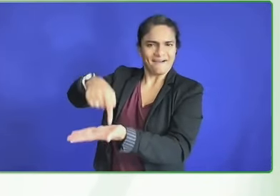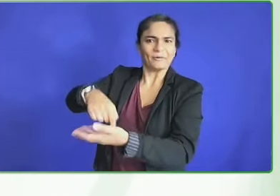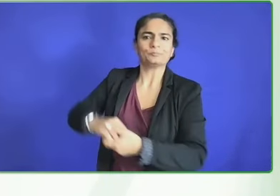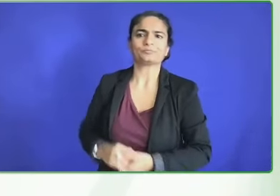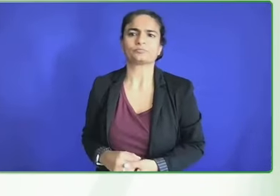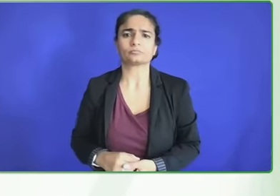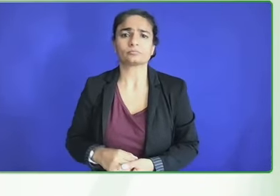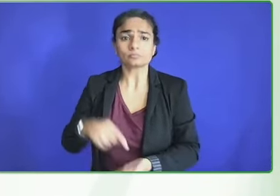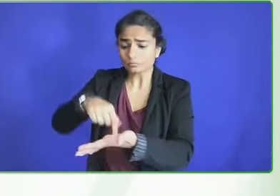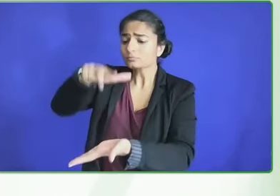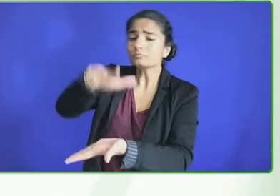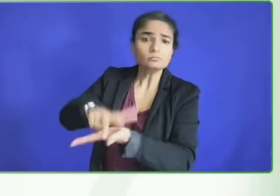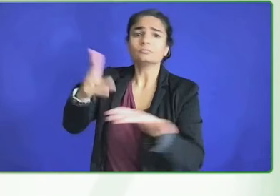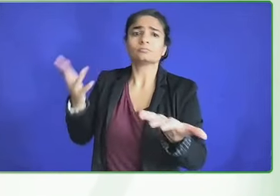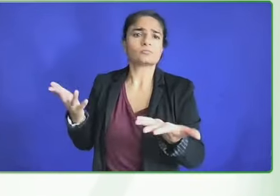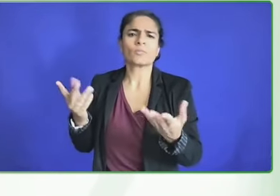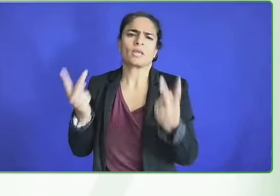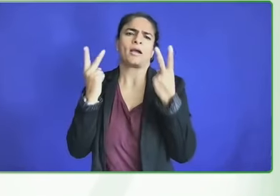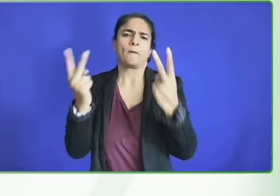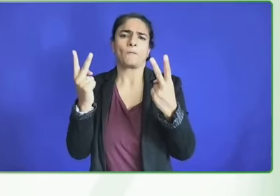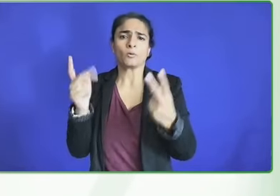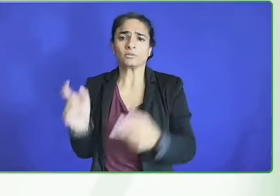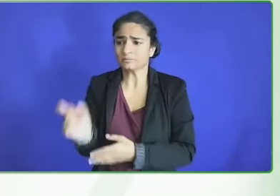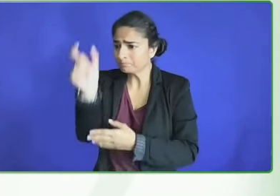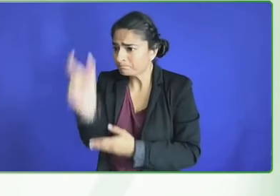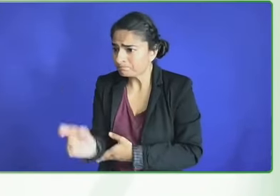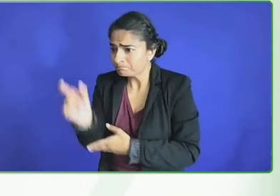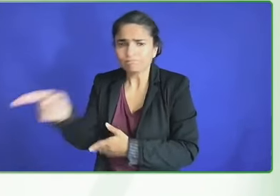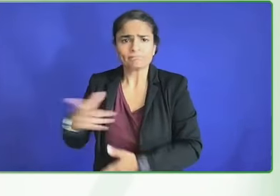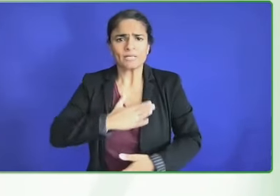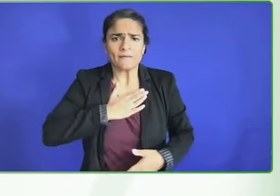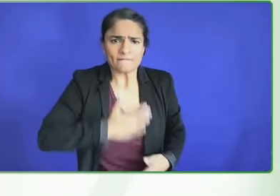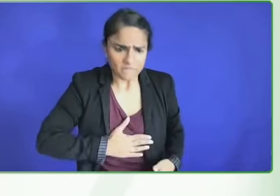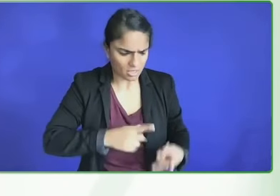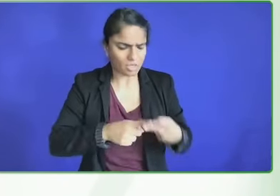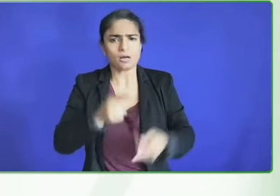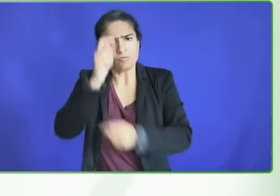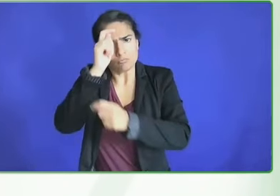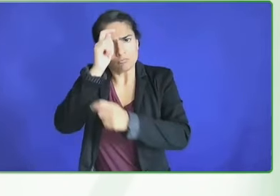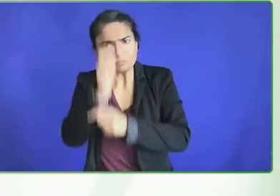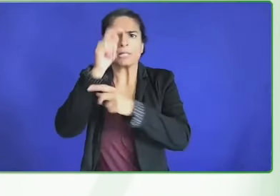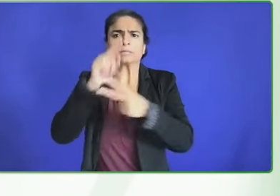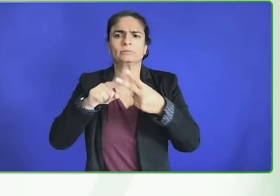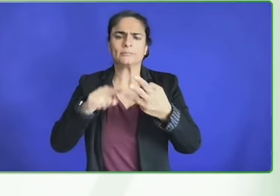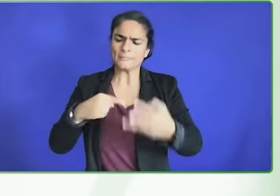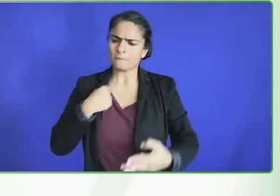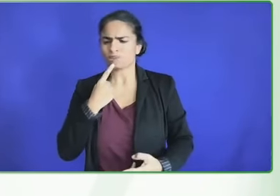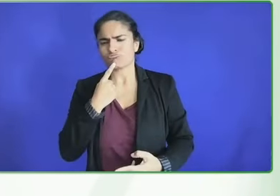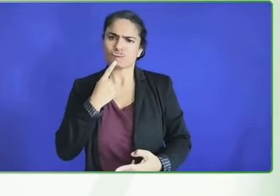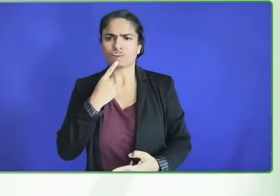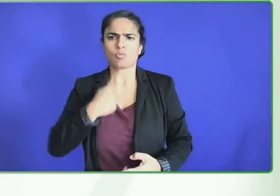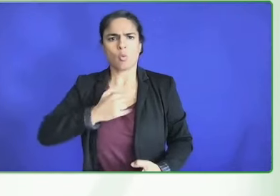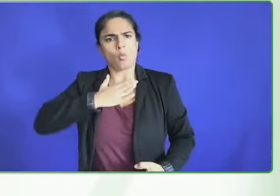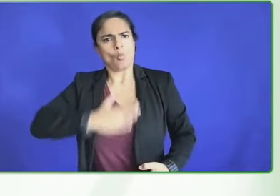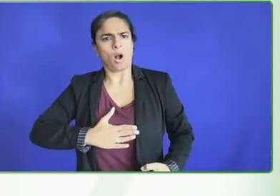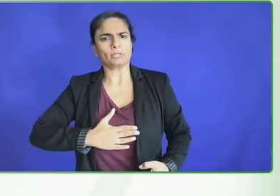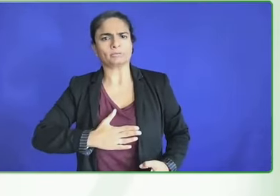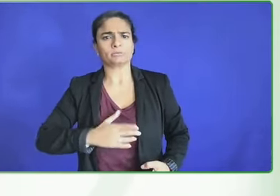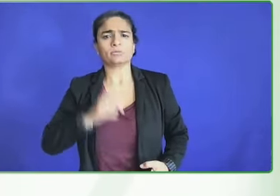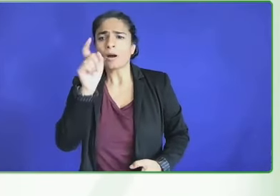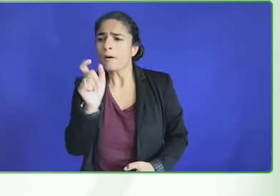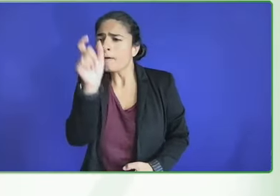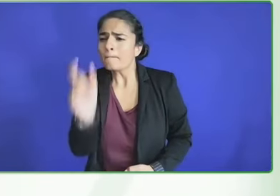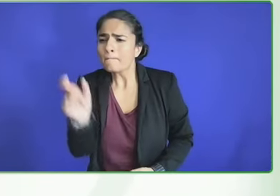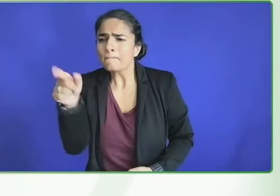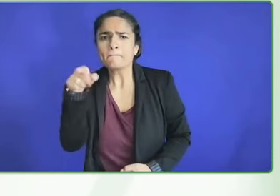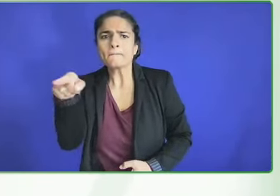their ability to affect decisions in everyday lives. All decision supporters under the Act must respect and follow